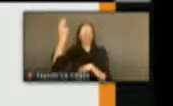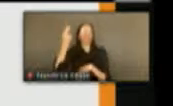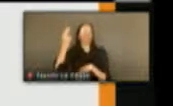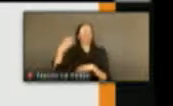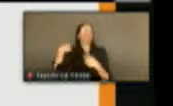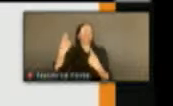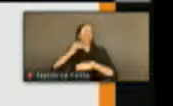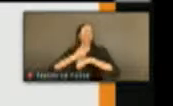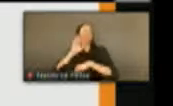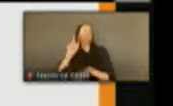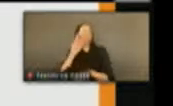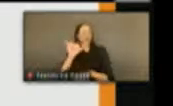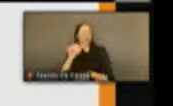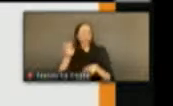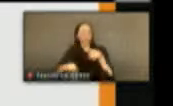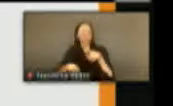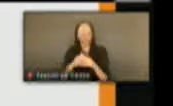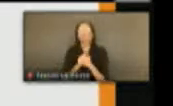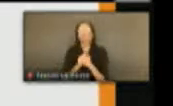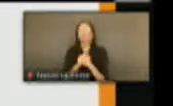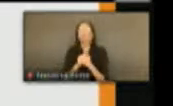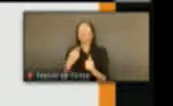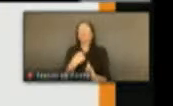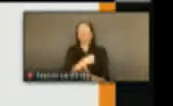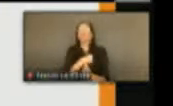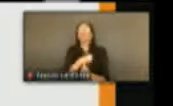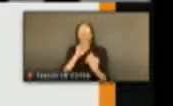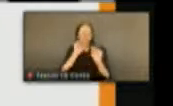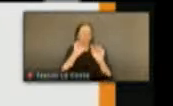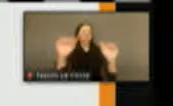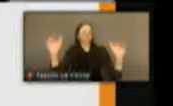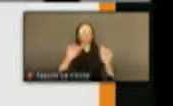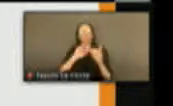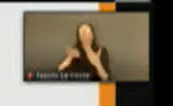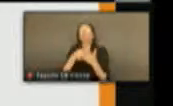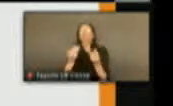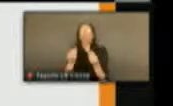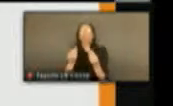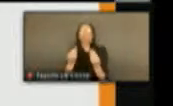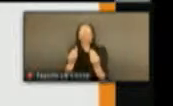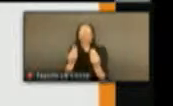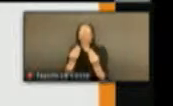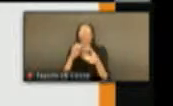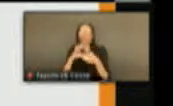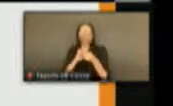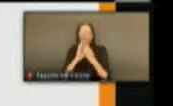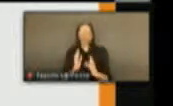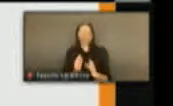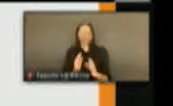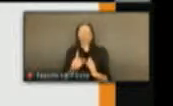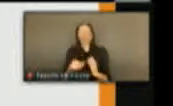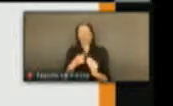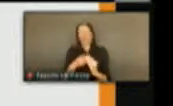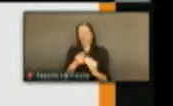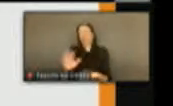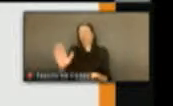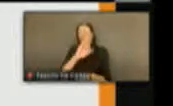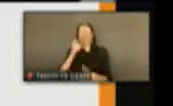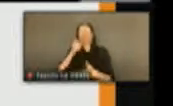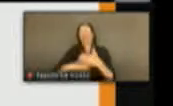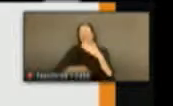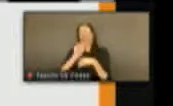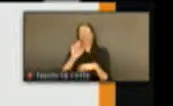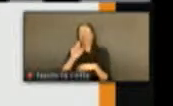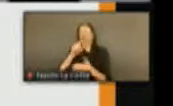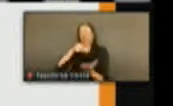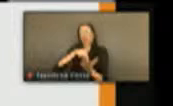all property owners on what their tax bill will be if the board adopts the maximum